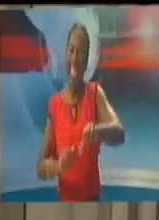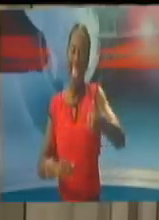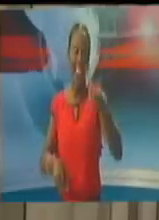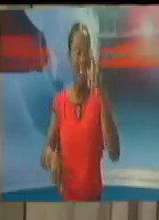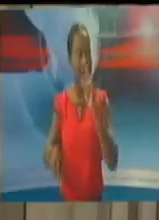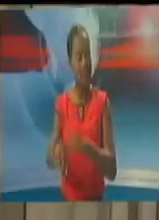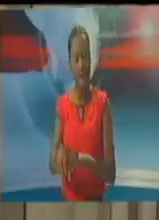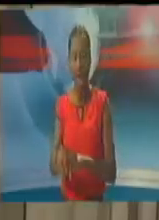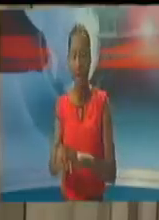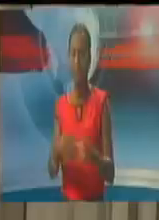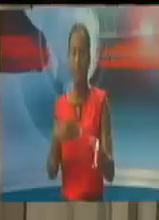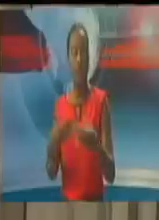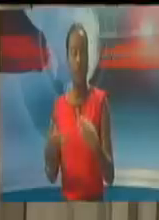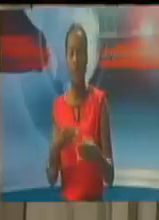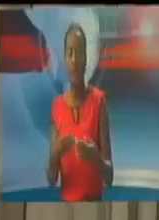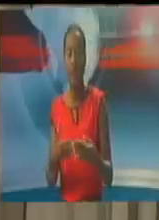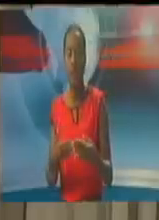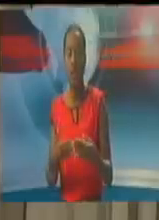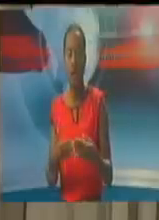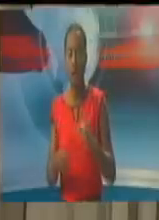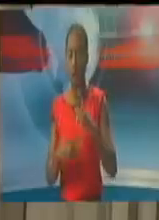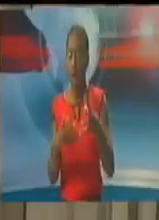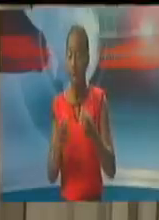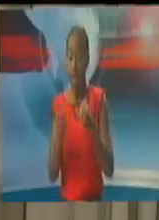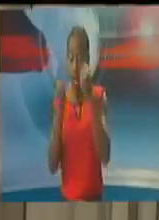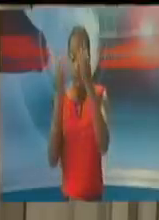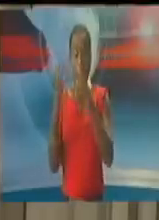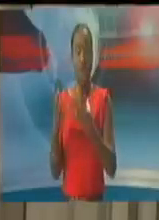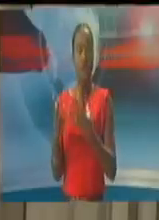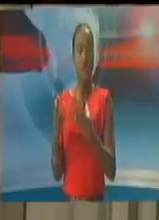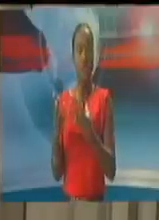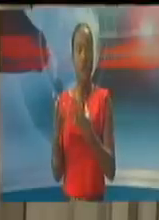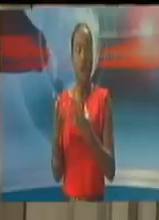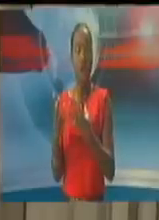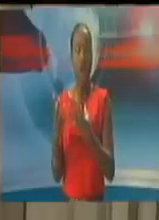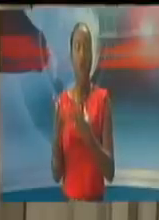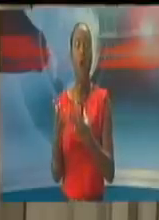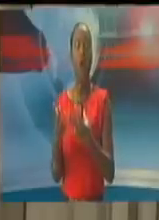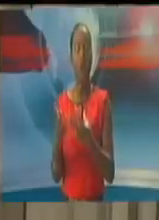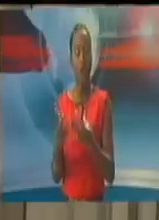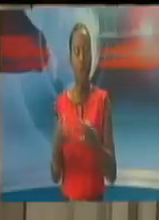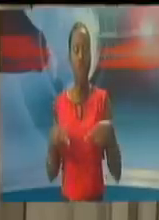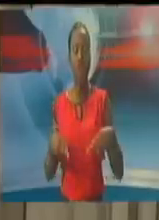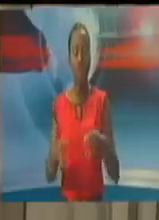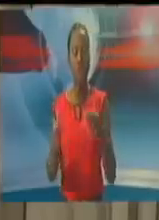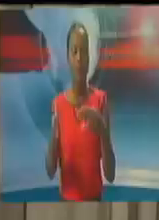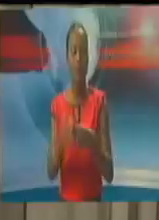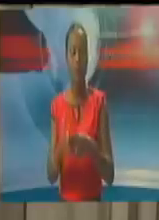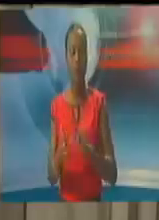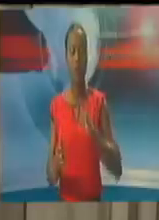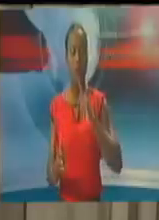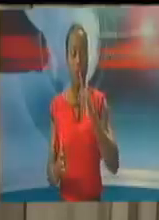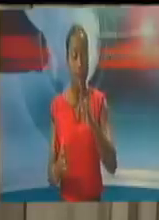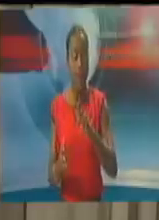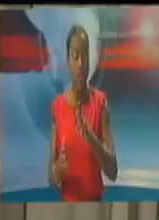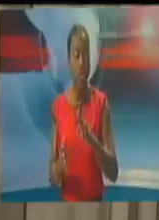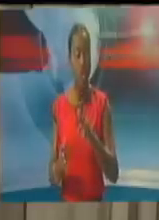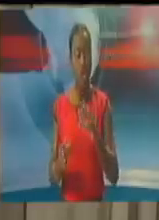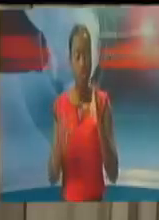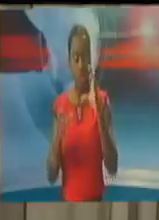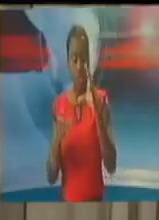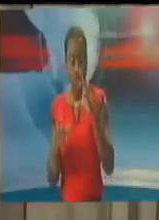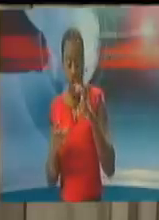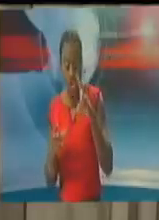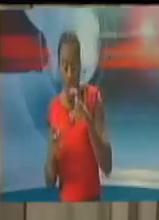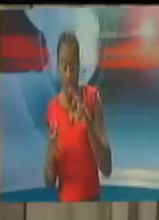based on either intelligence or evidence, or just for them to be able to check on our licenses